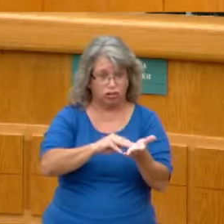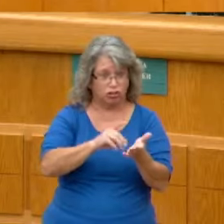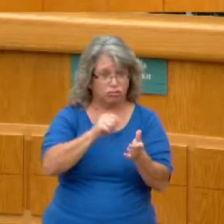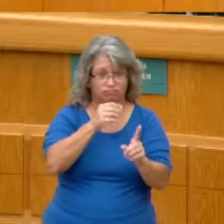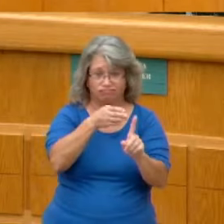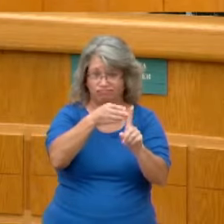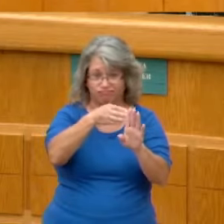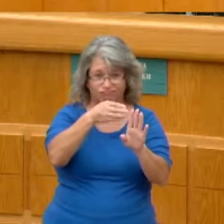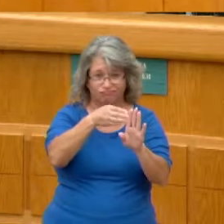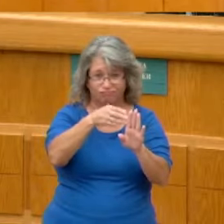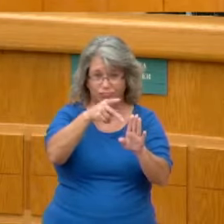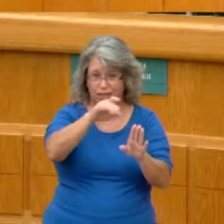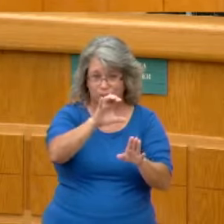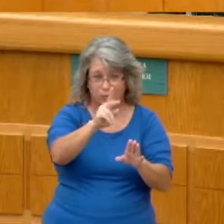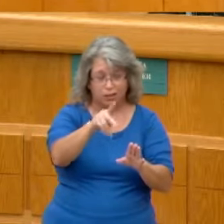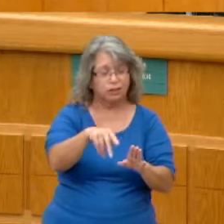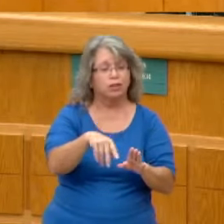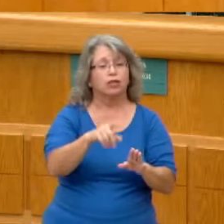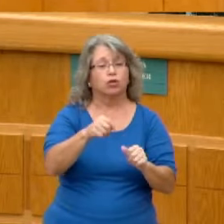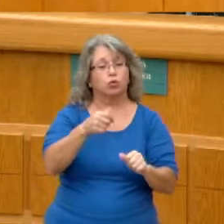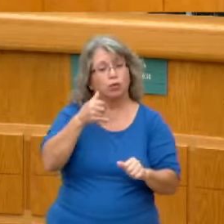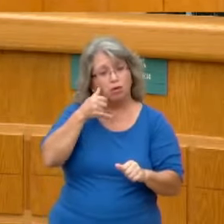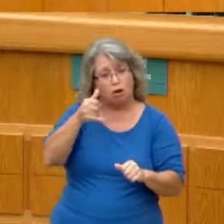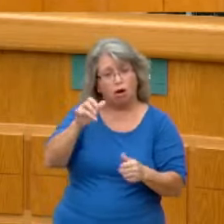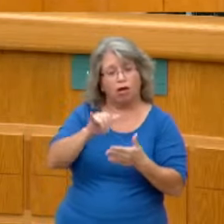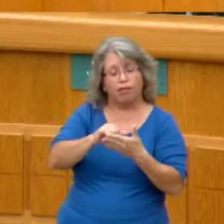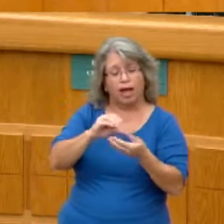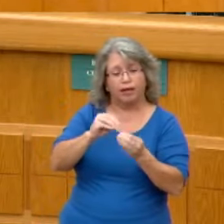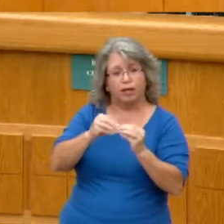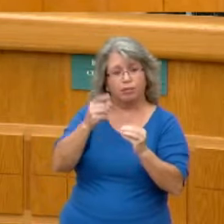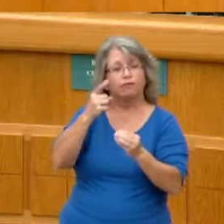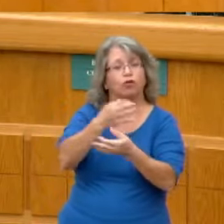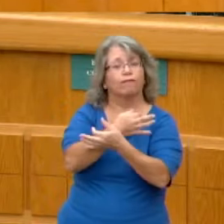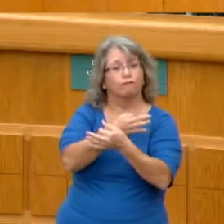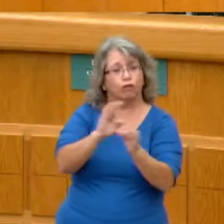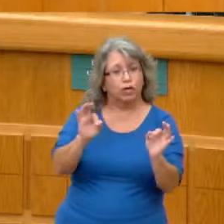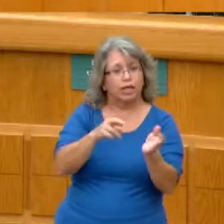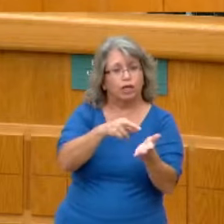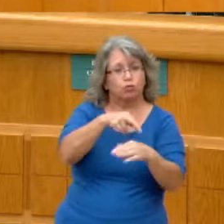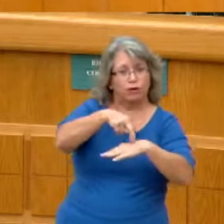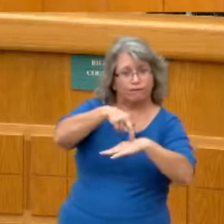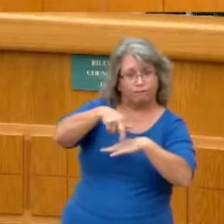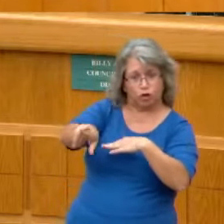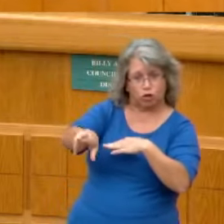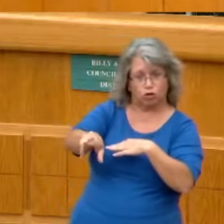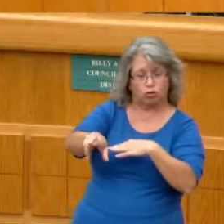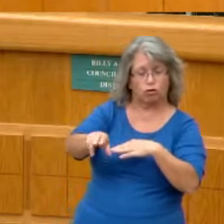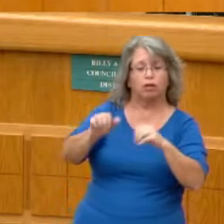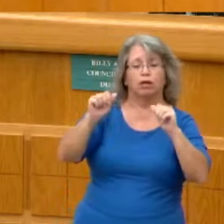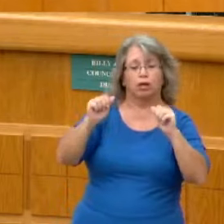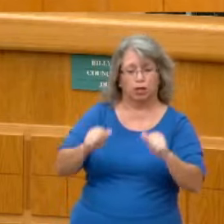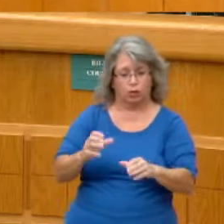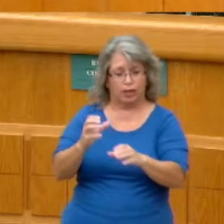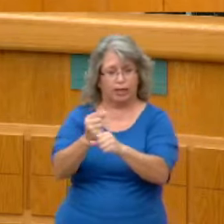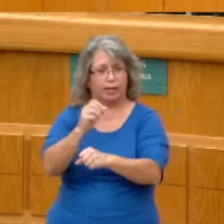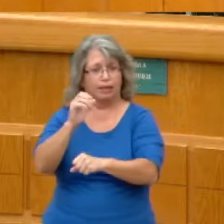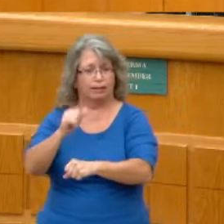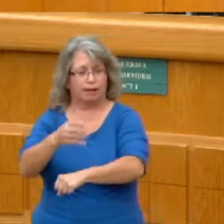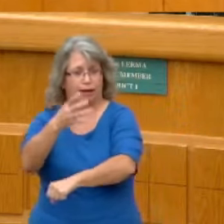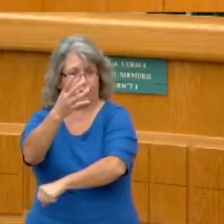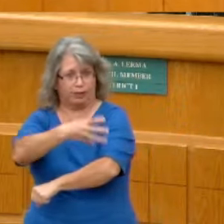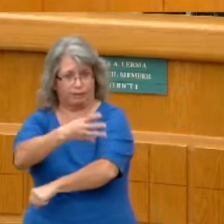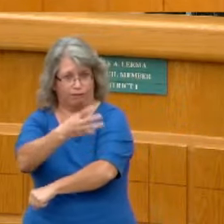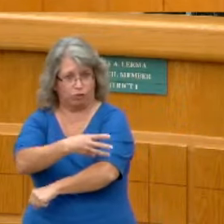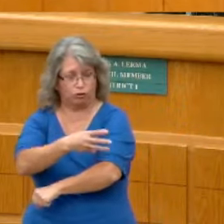may call this same number for a free referral. You can still receive the Regeneron infusion